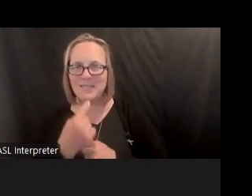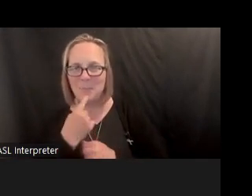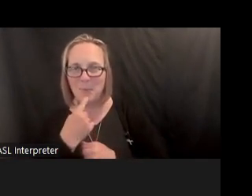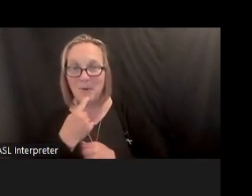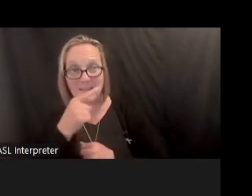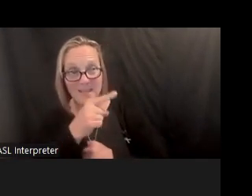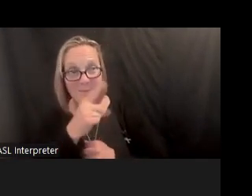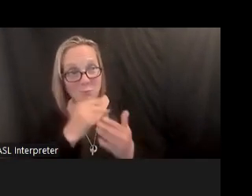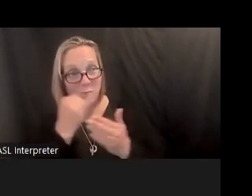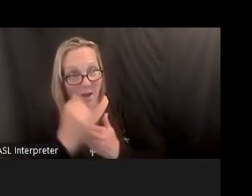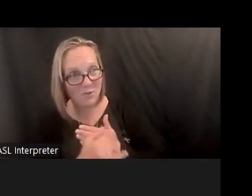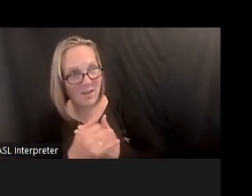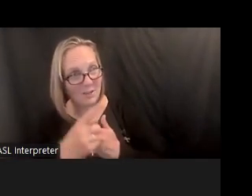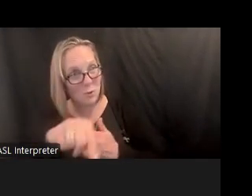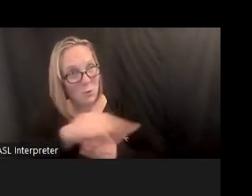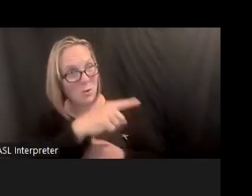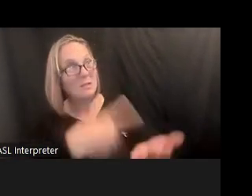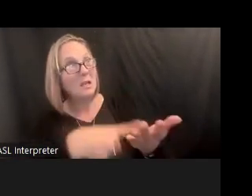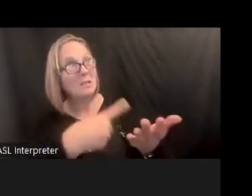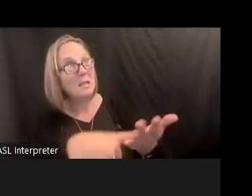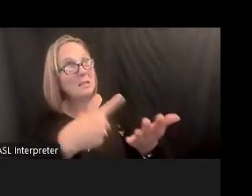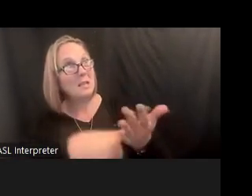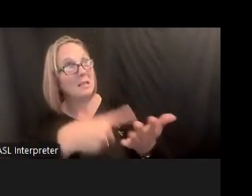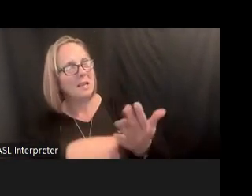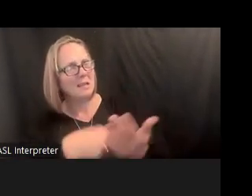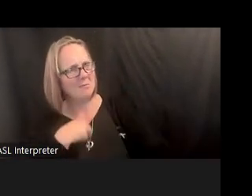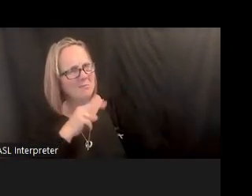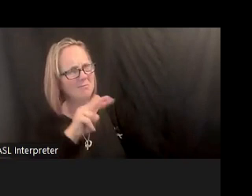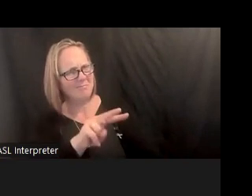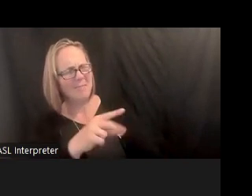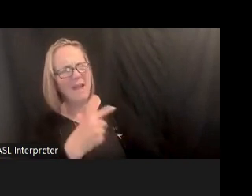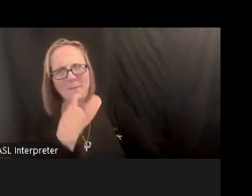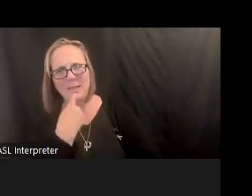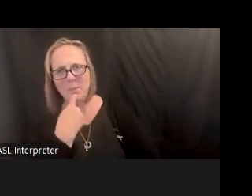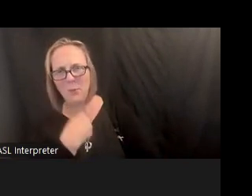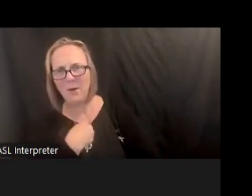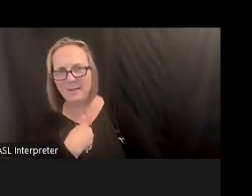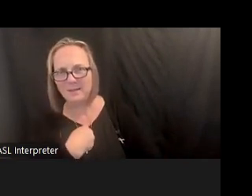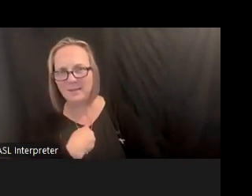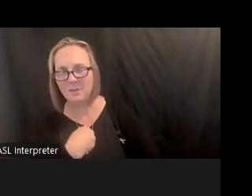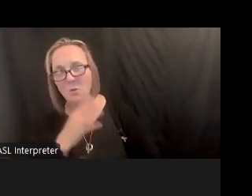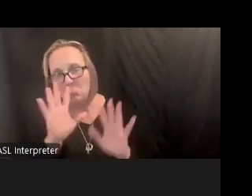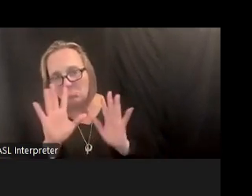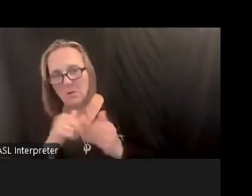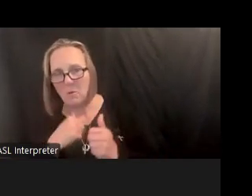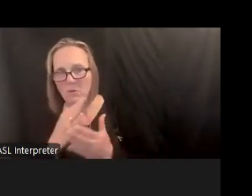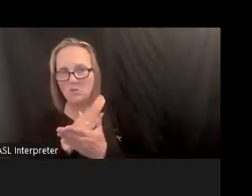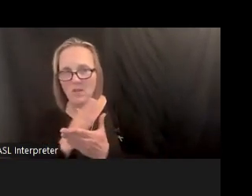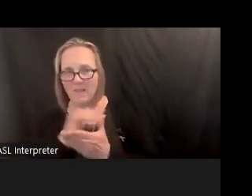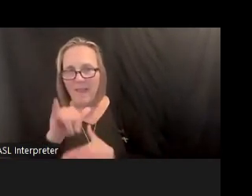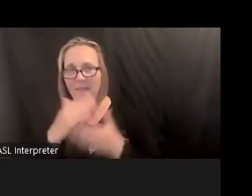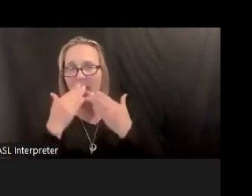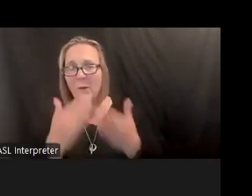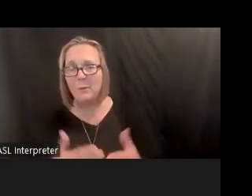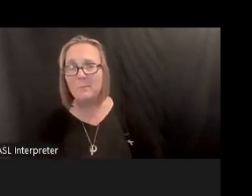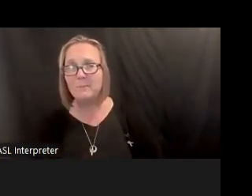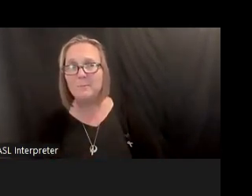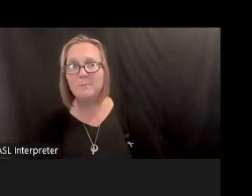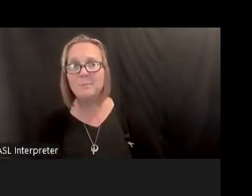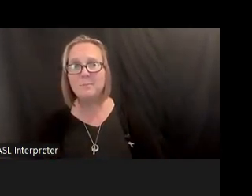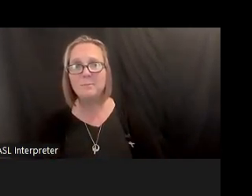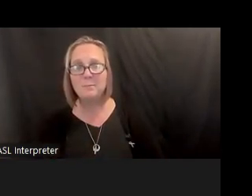is actually being discussed and that we're here at this point. So I just wanted to share that. Thank you.